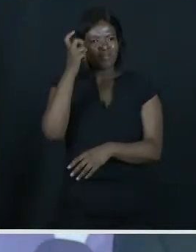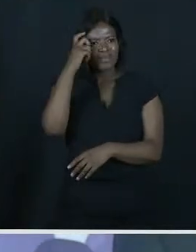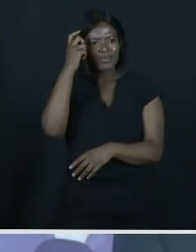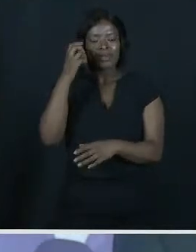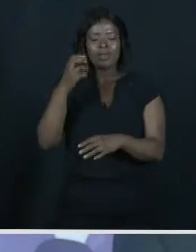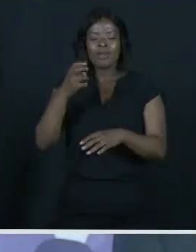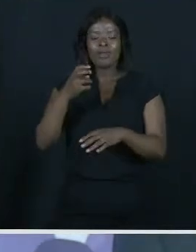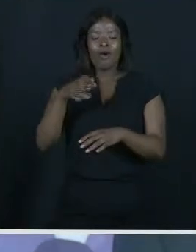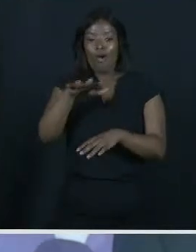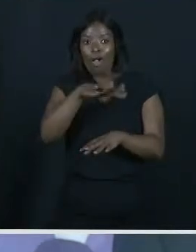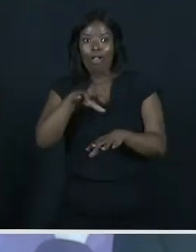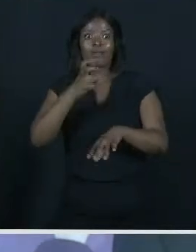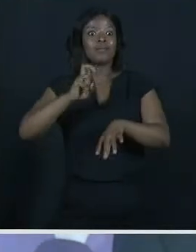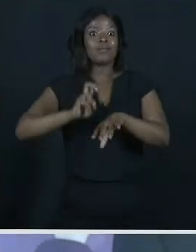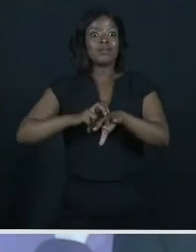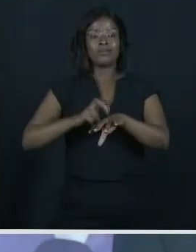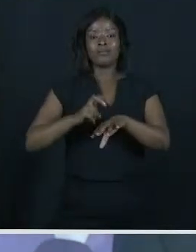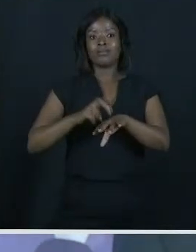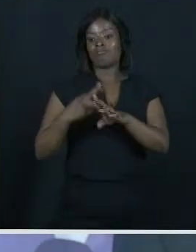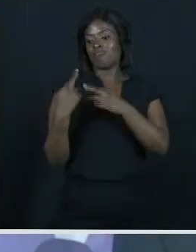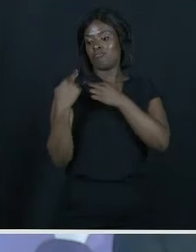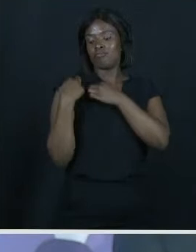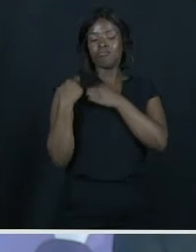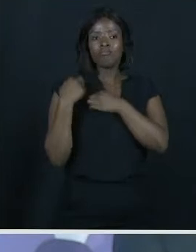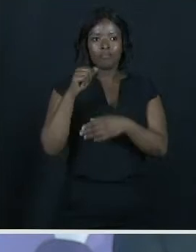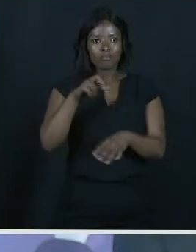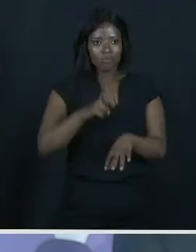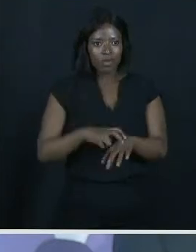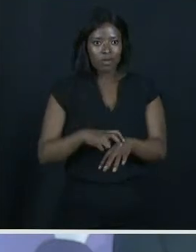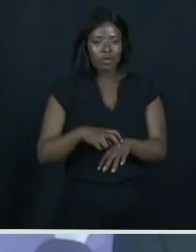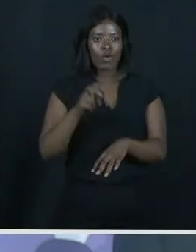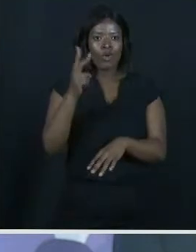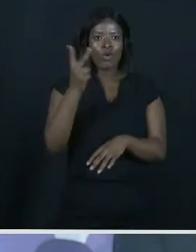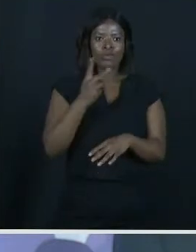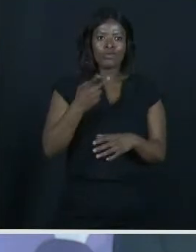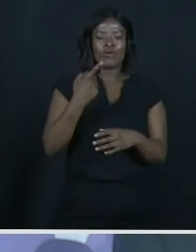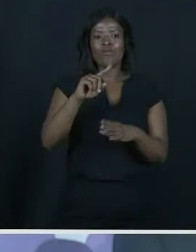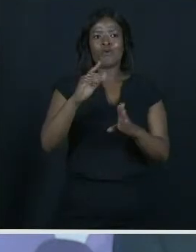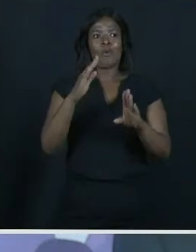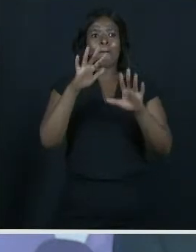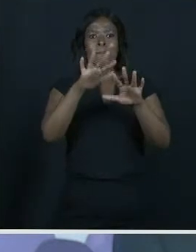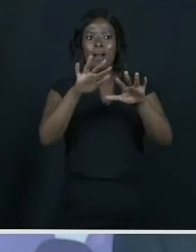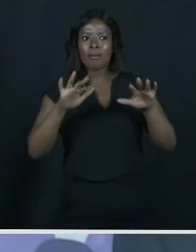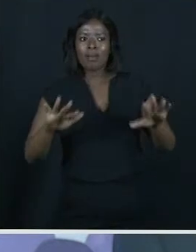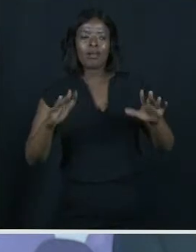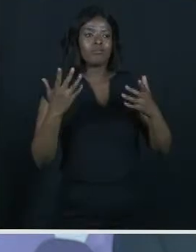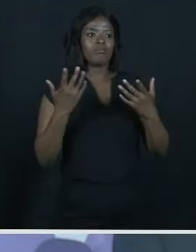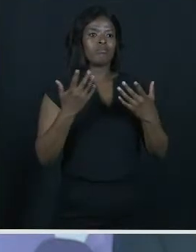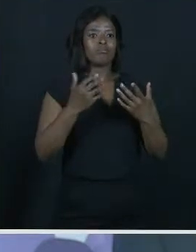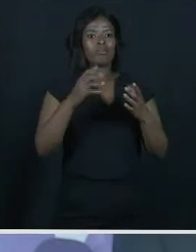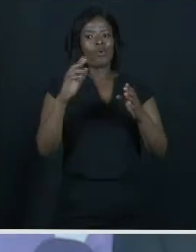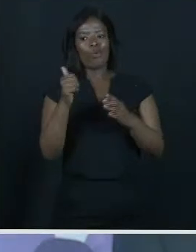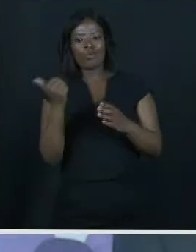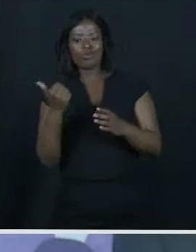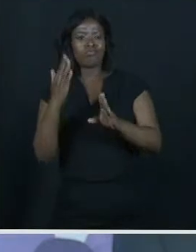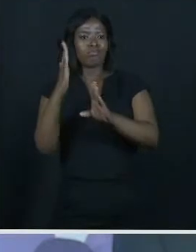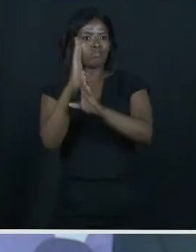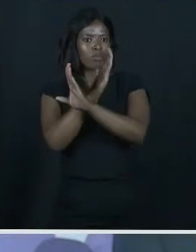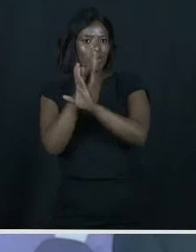relation to gender-based violence and SGBV in the public and the private sphere, and to remove the